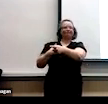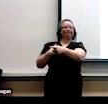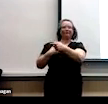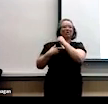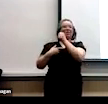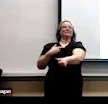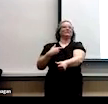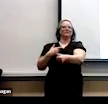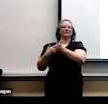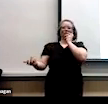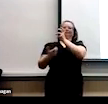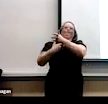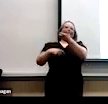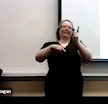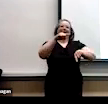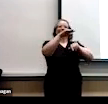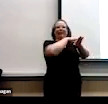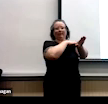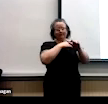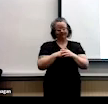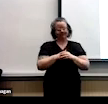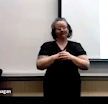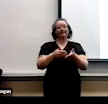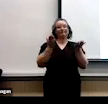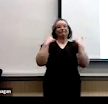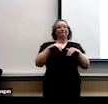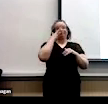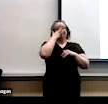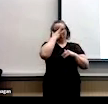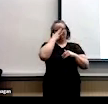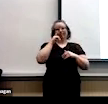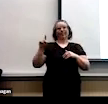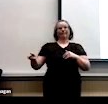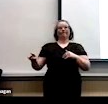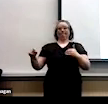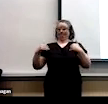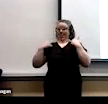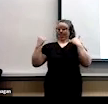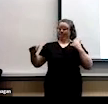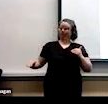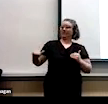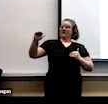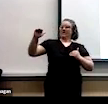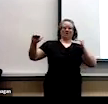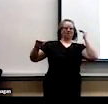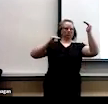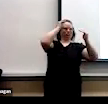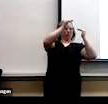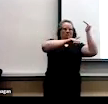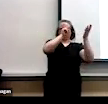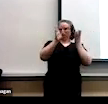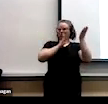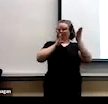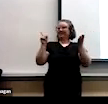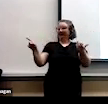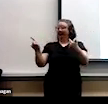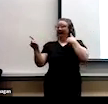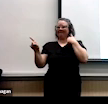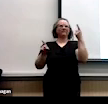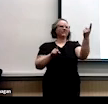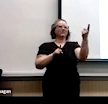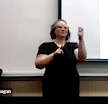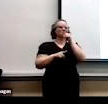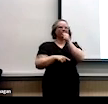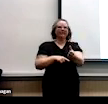well. There's often a lack of equivalent services with knowledgeable adult providers. We hear this a lot from patients and their caregivers